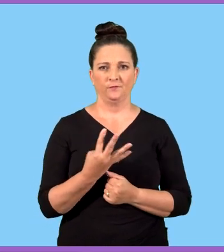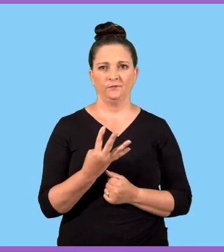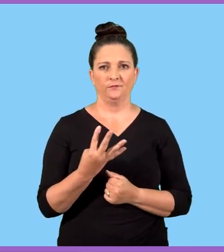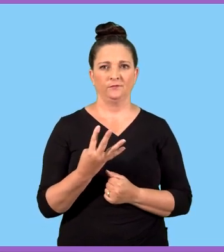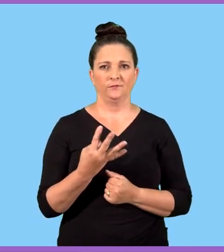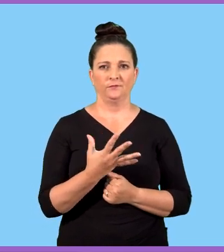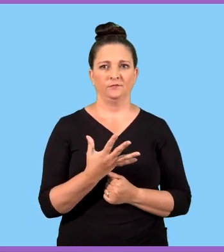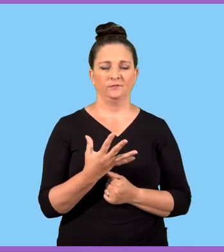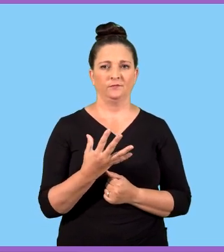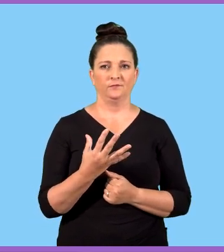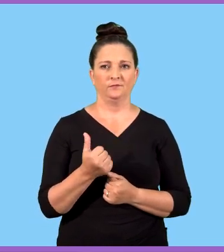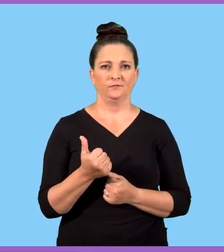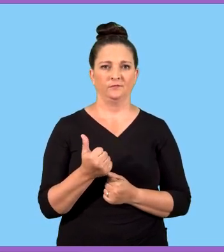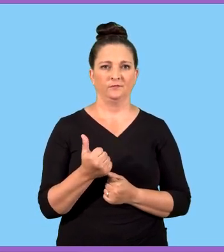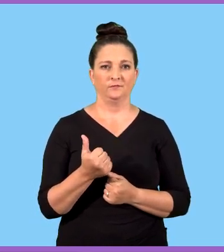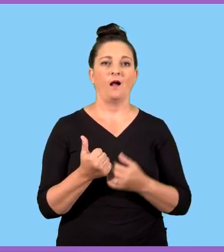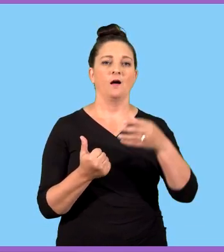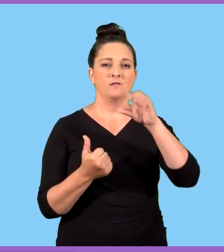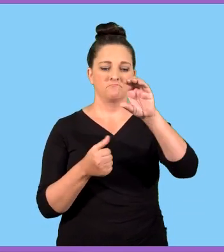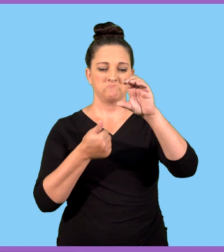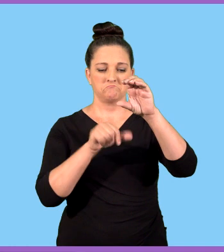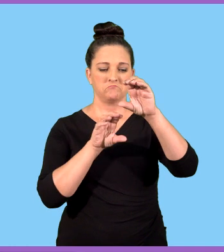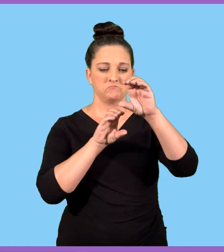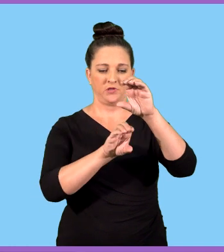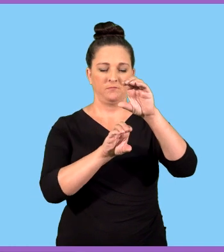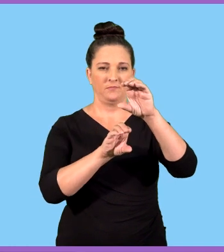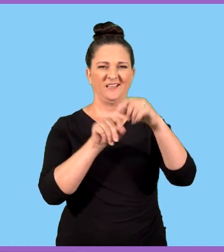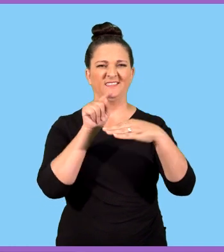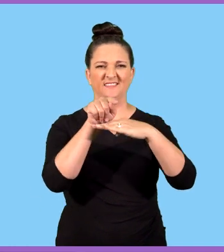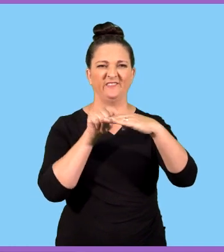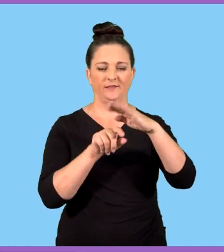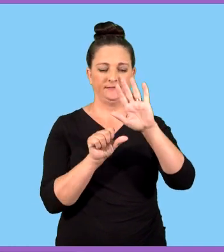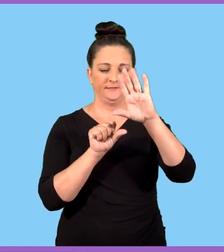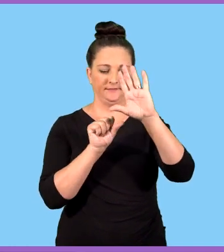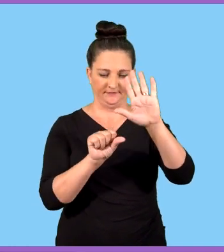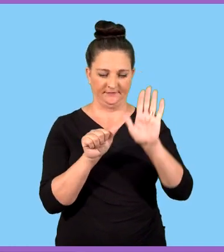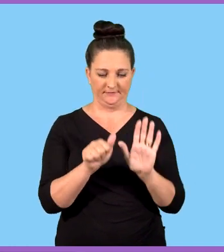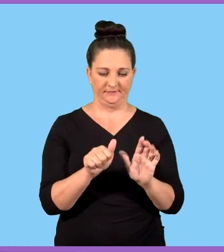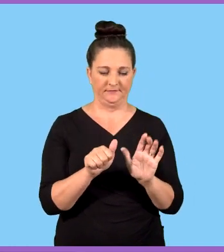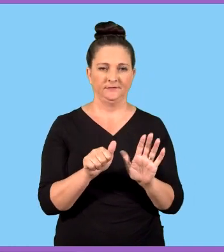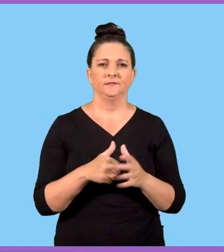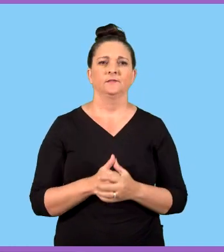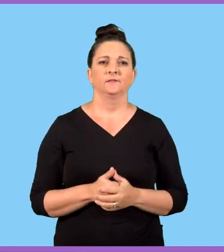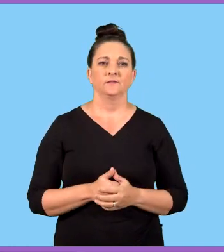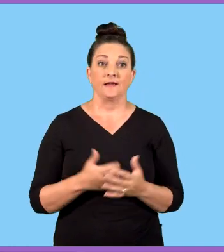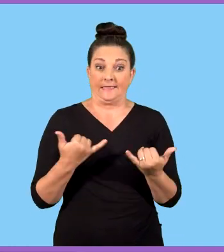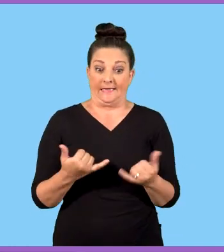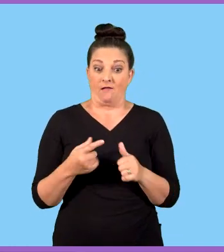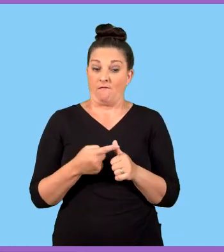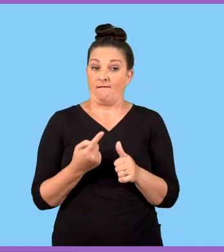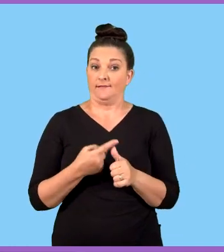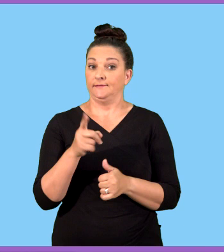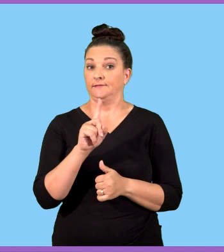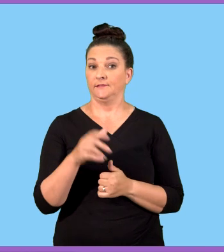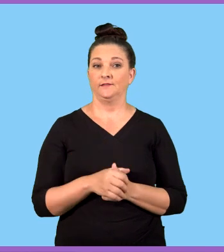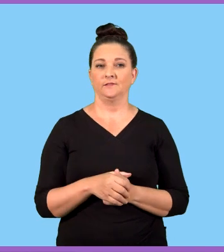2, 3, 4, 5, 6 numbers. So I'll divide that by 6. And here I